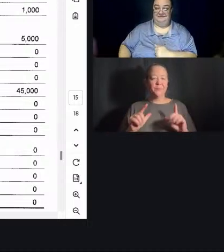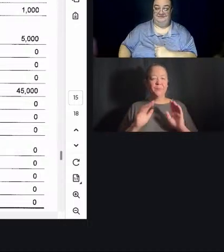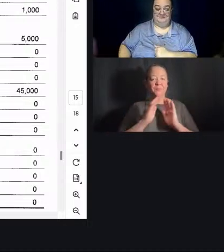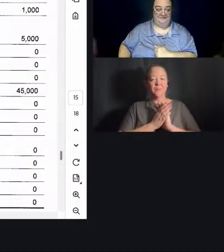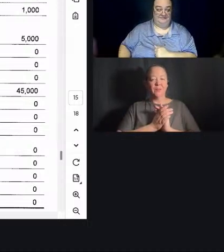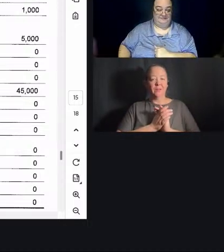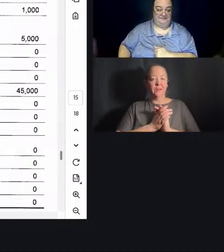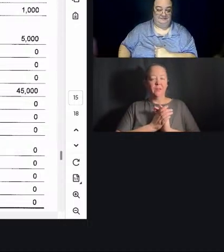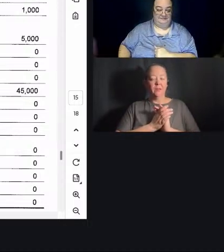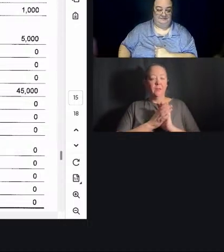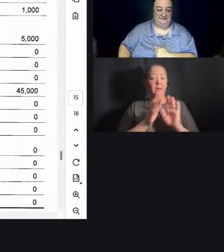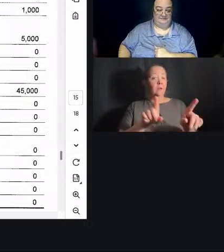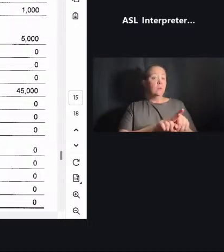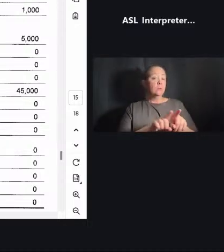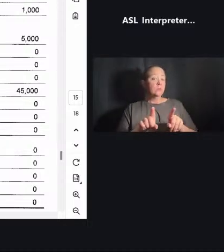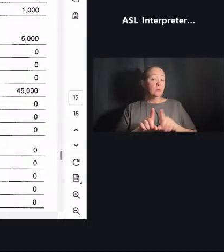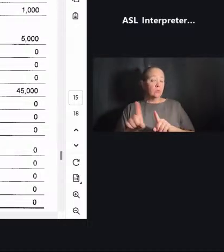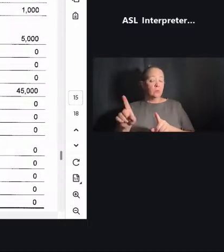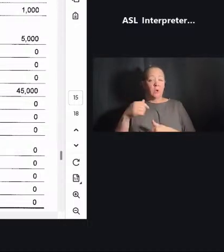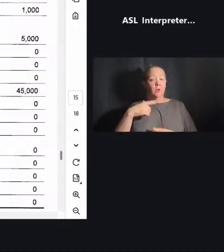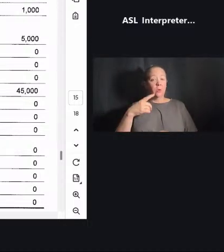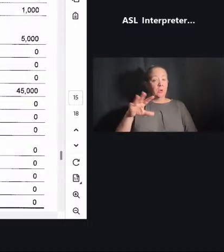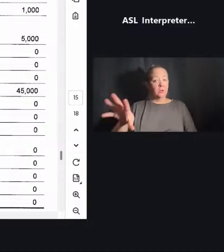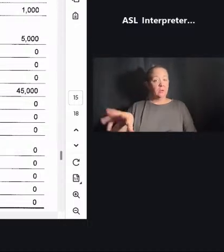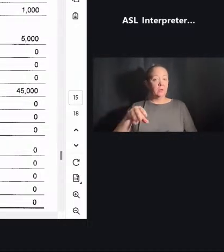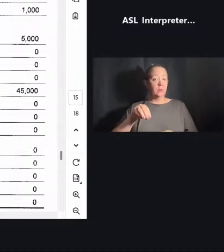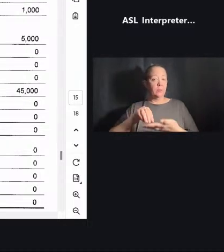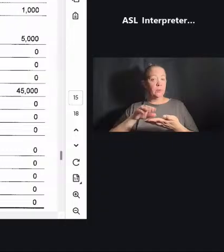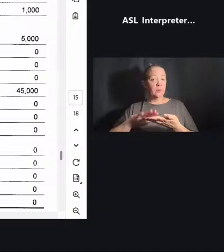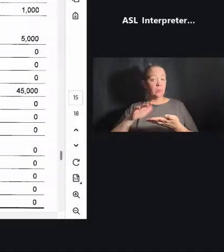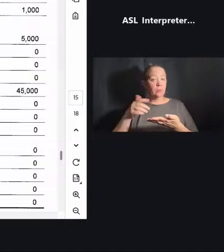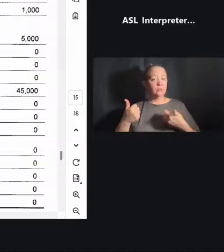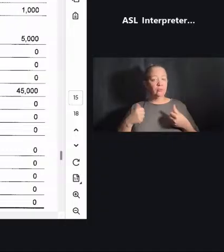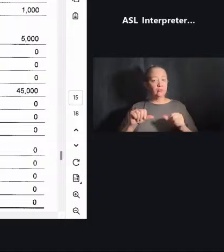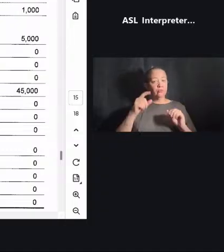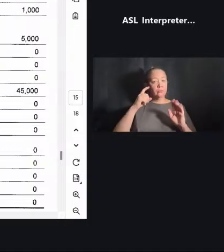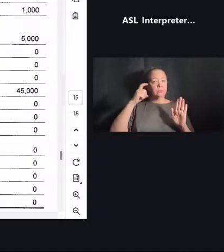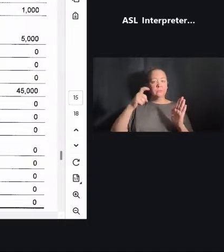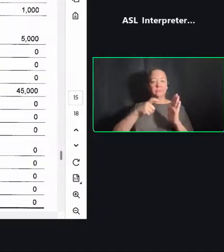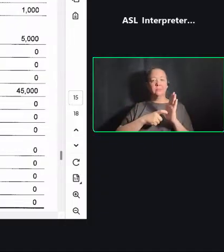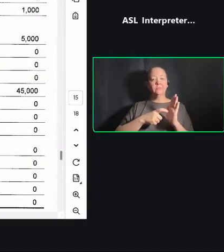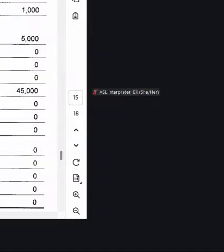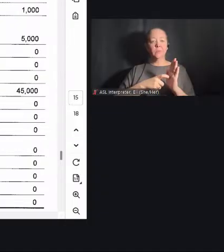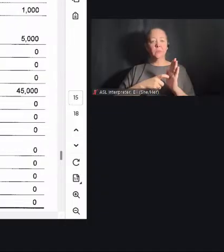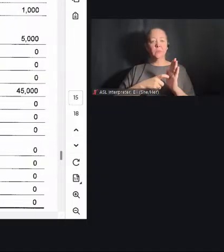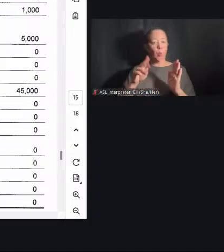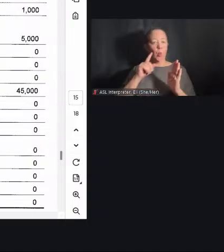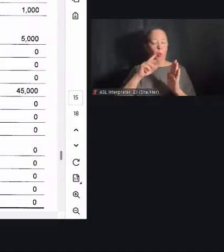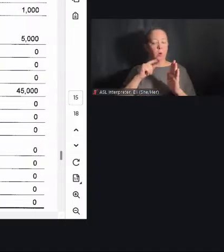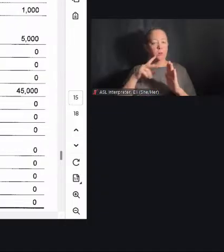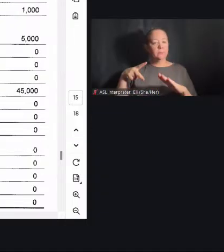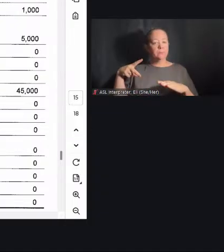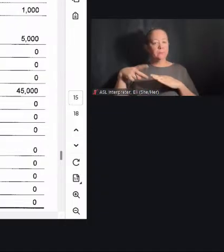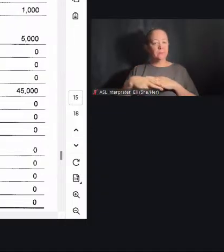And also, I would just note, we've tried to recognize or take out some of the,